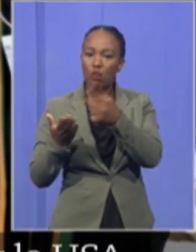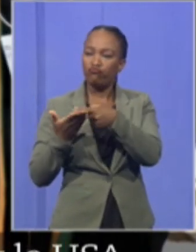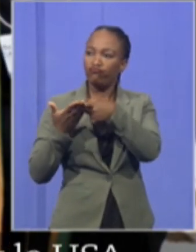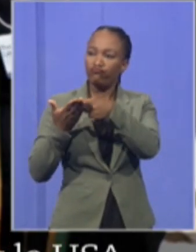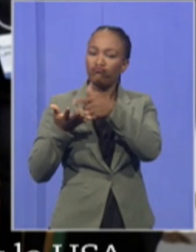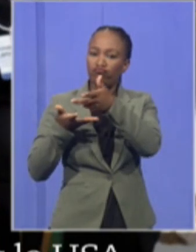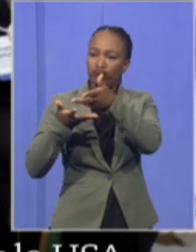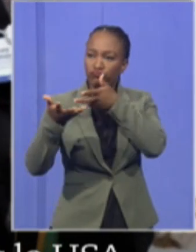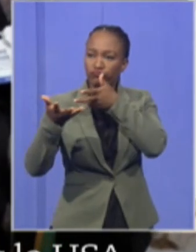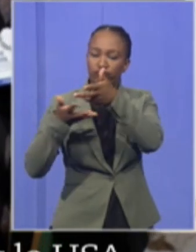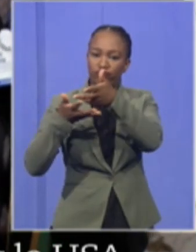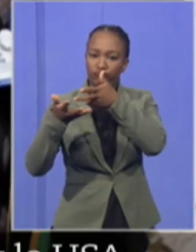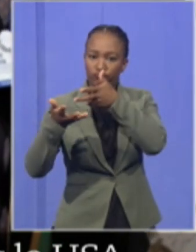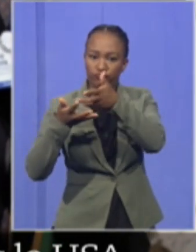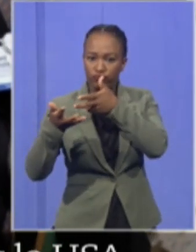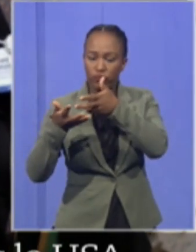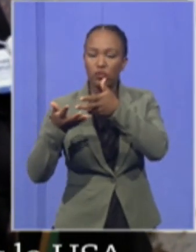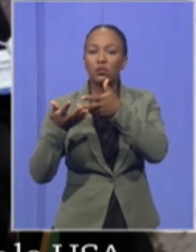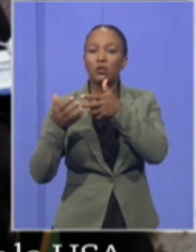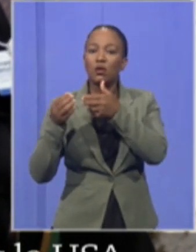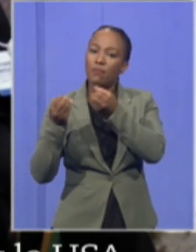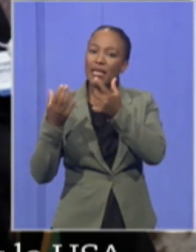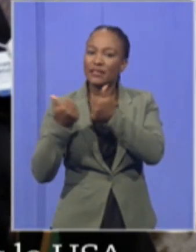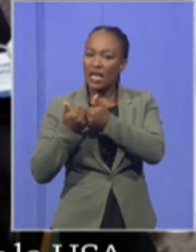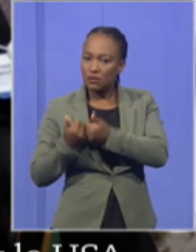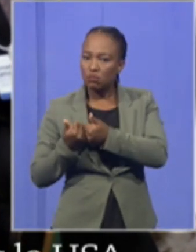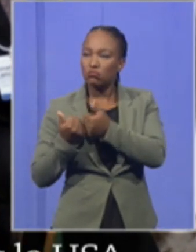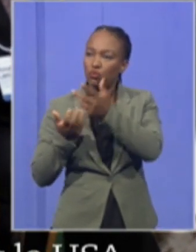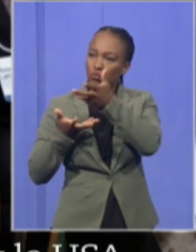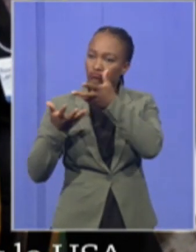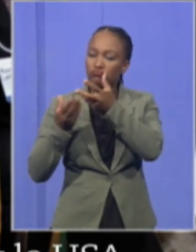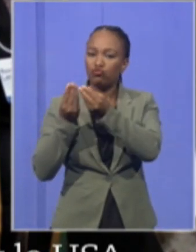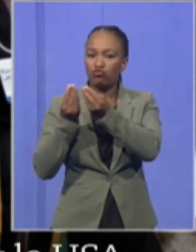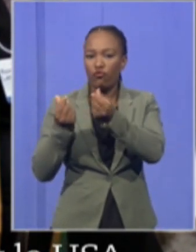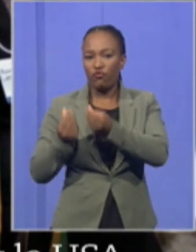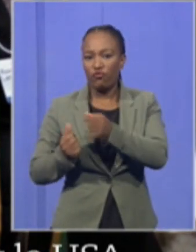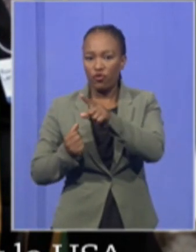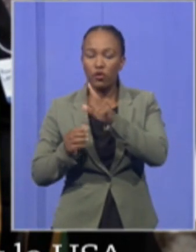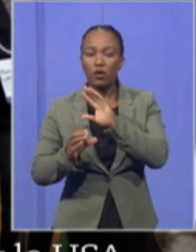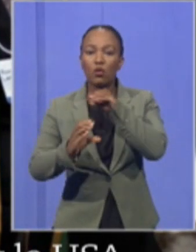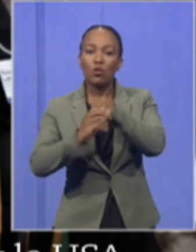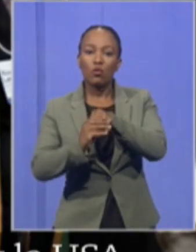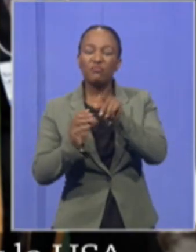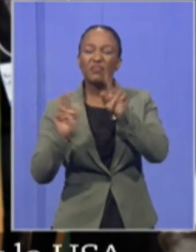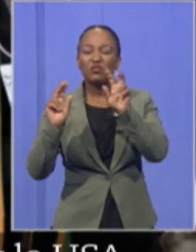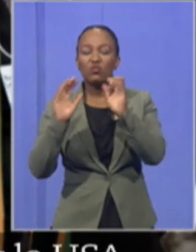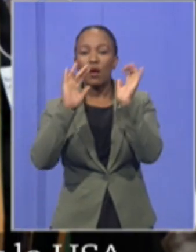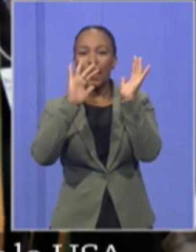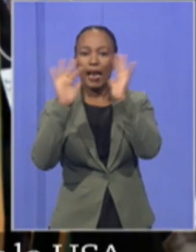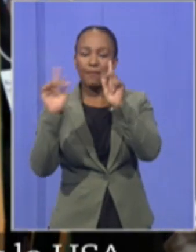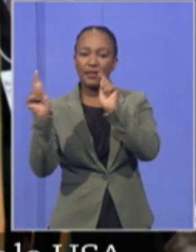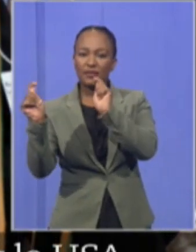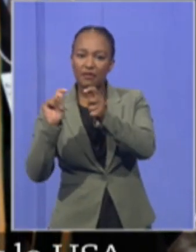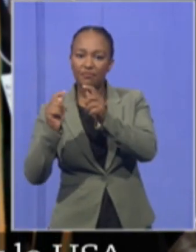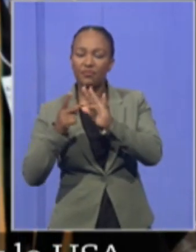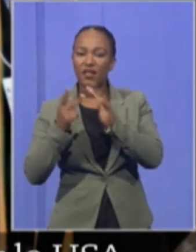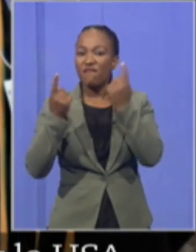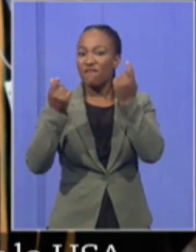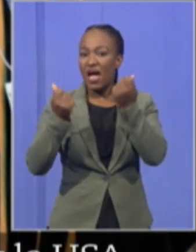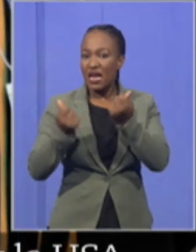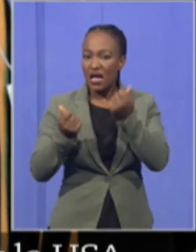discussions and addressing a number of challenges, including the issues of climate change, the financing